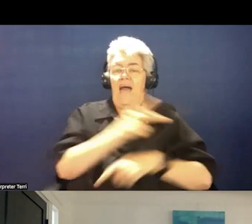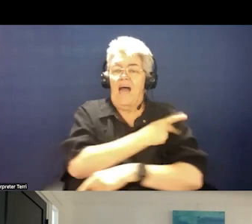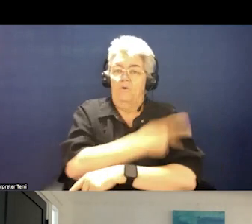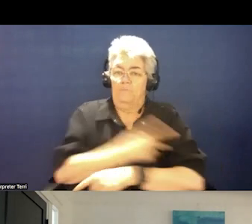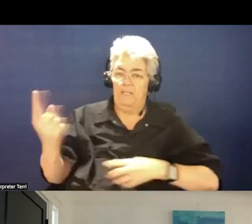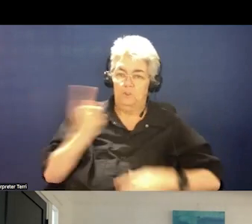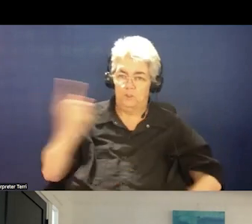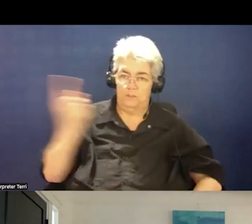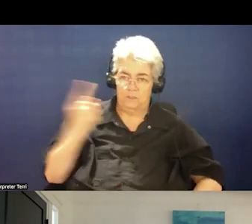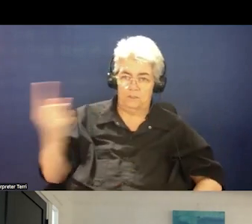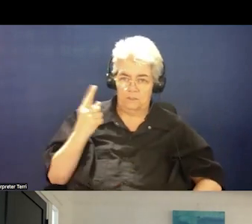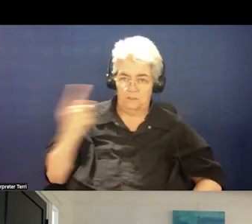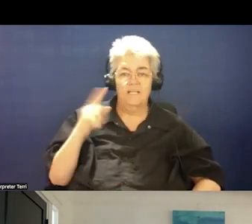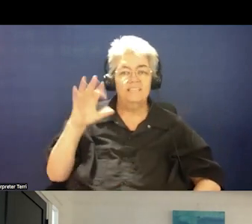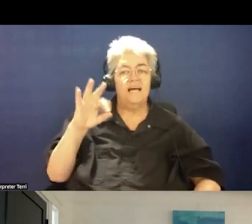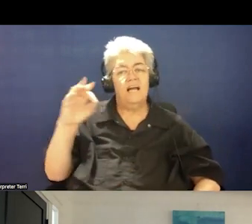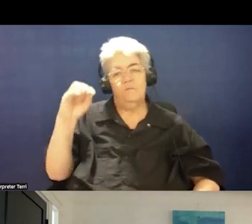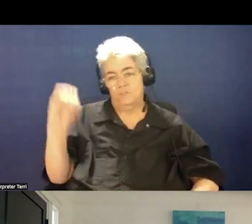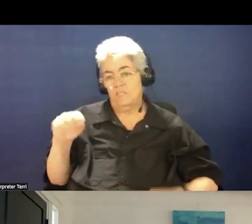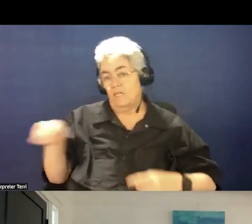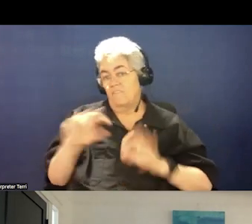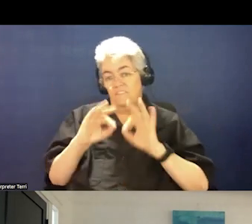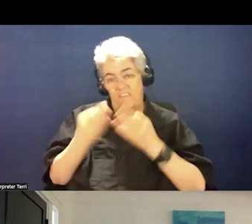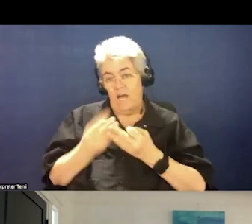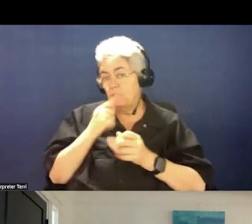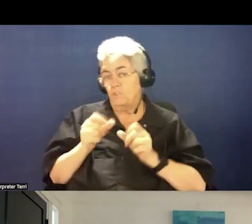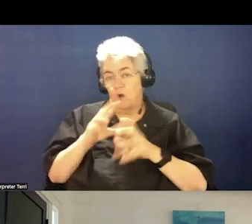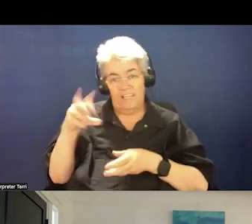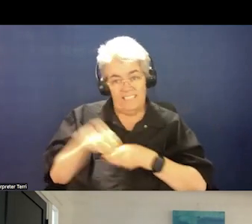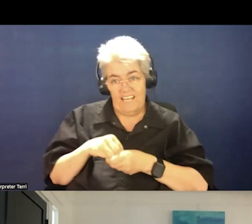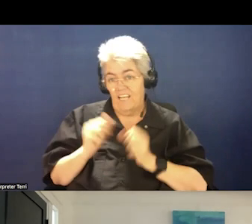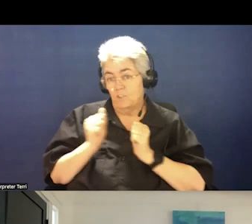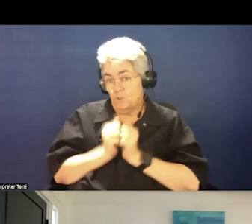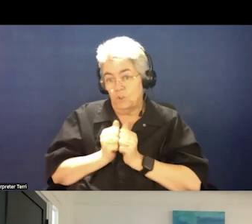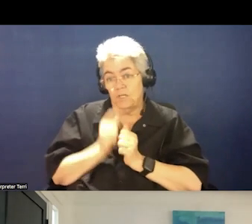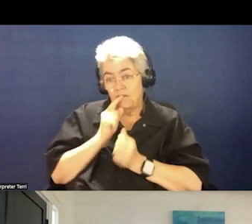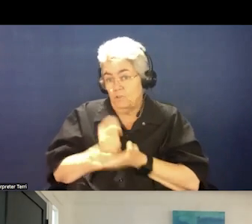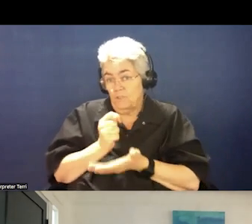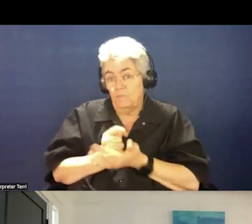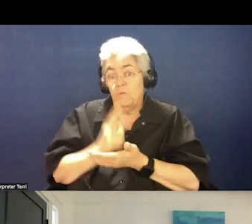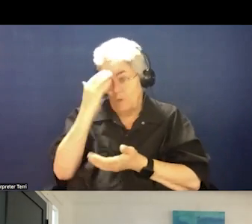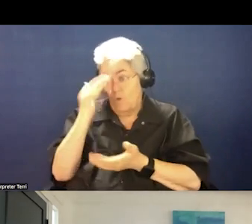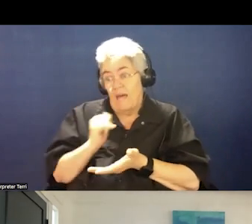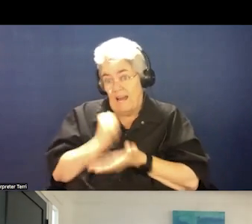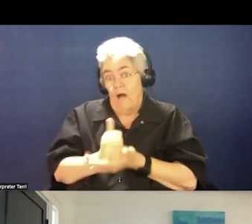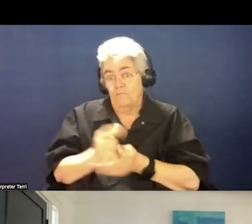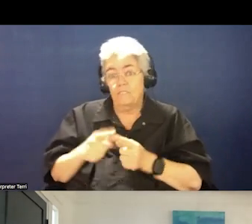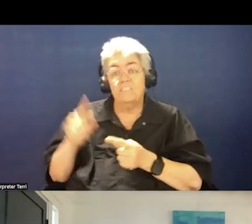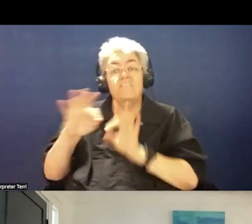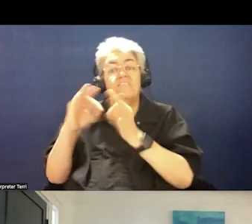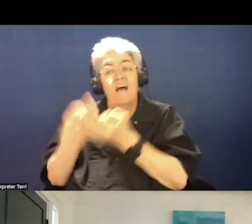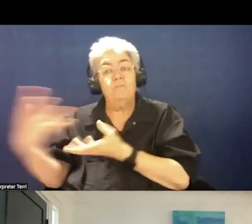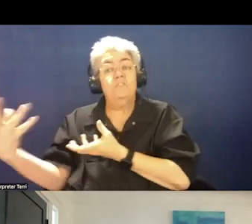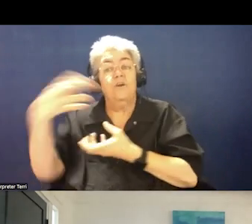have 99% of families engaged during their treatment, which we know is a protective factor when they leave the unit to set them up